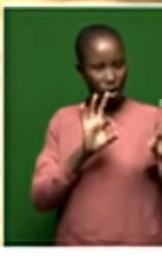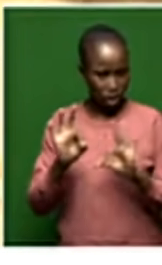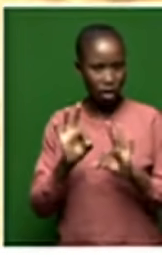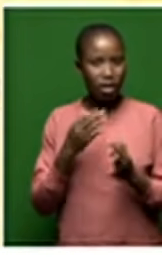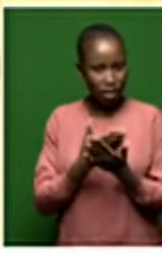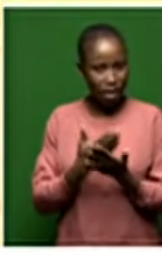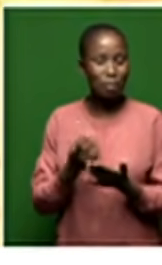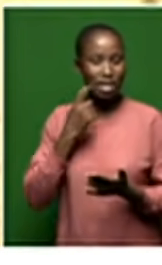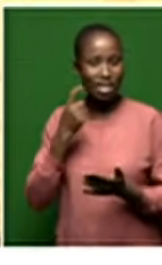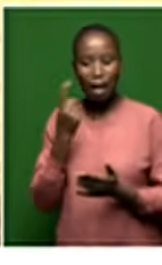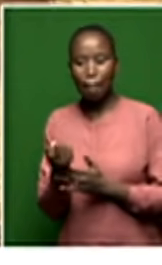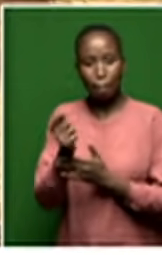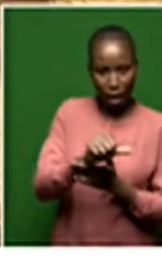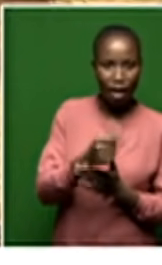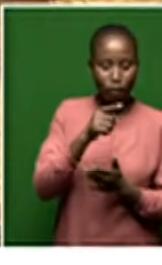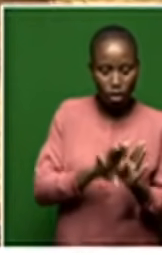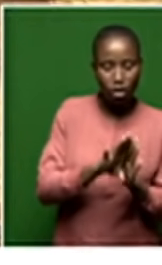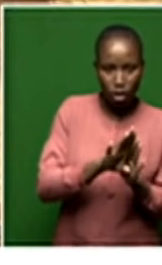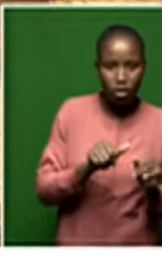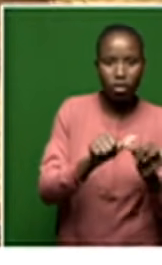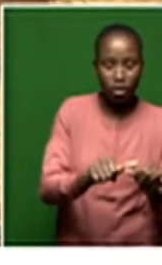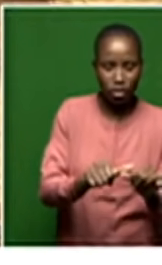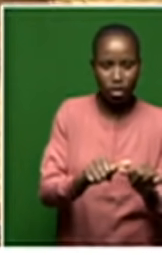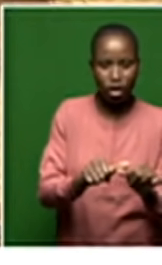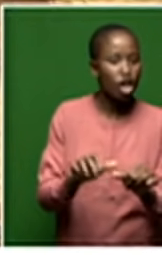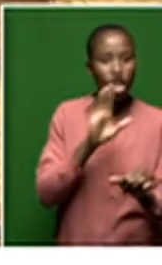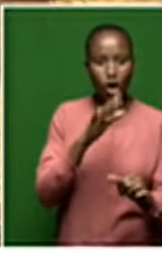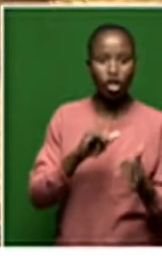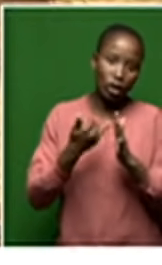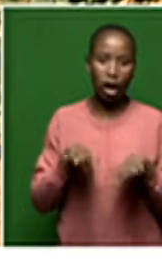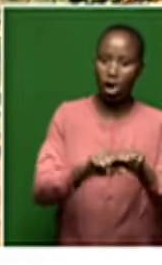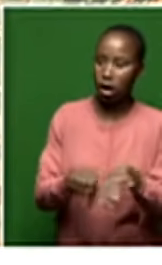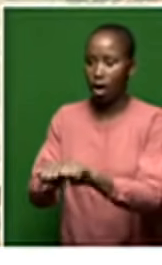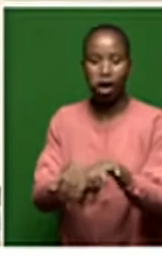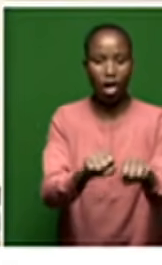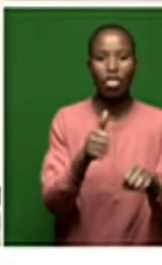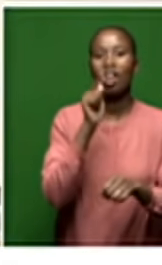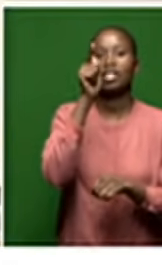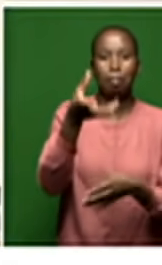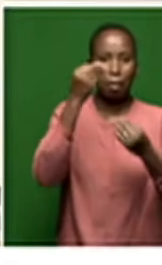those improvements and not to go on a rampage and get into trouble like we've seen across the borders.